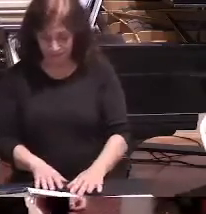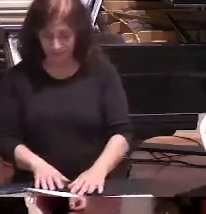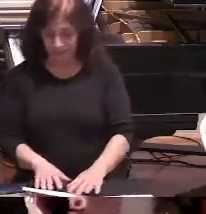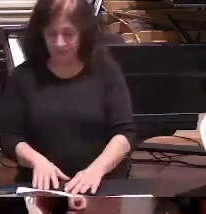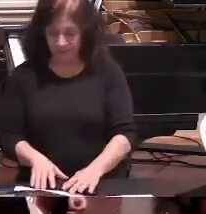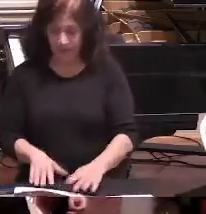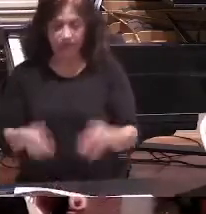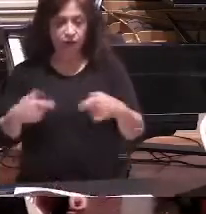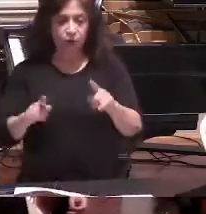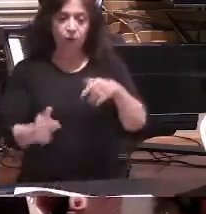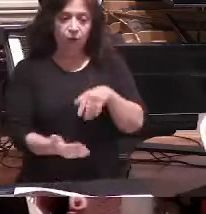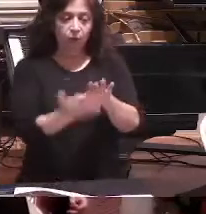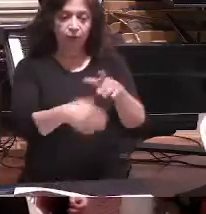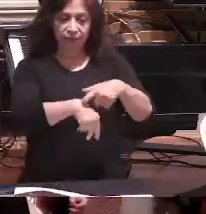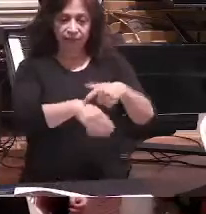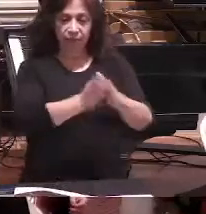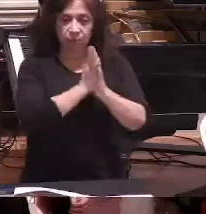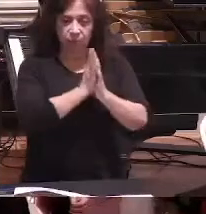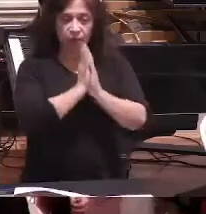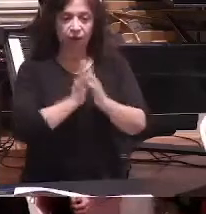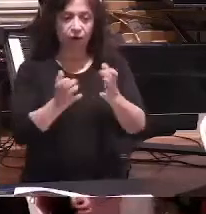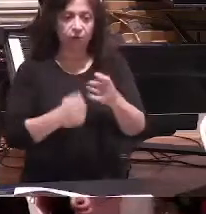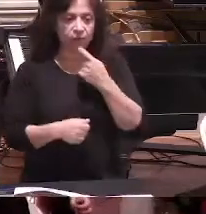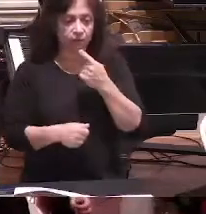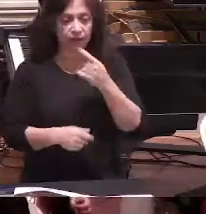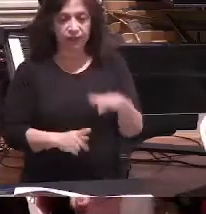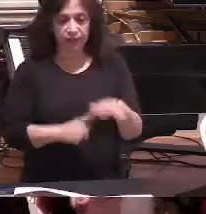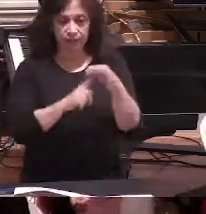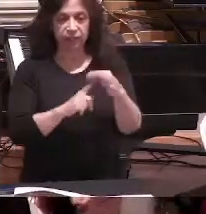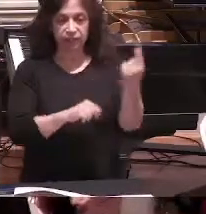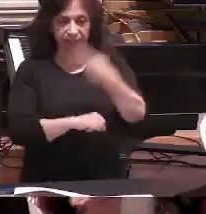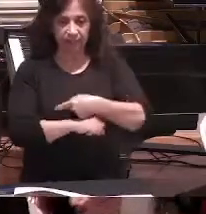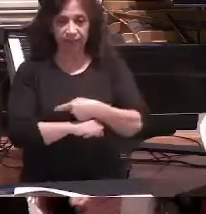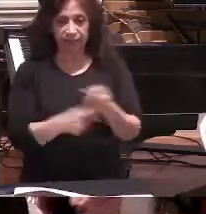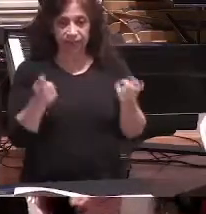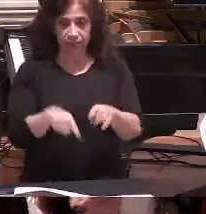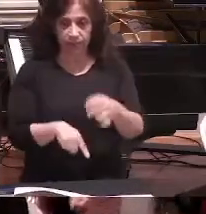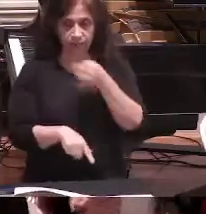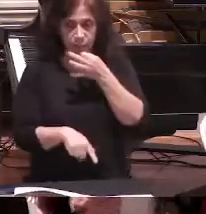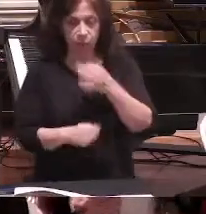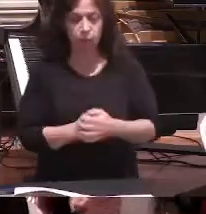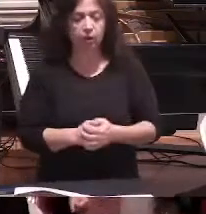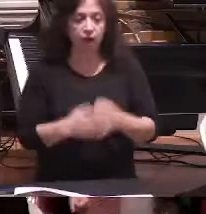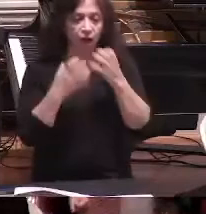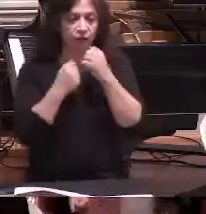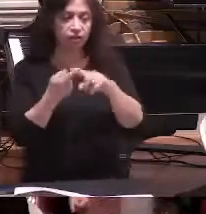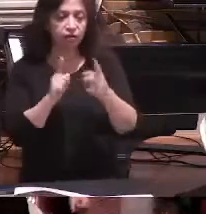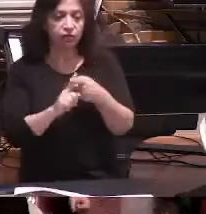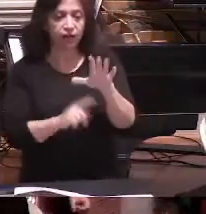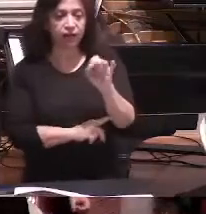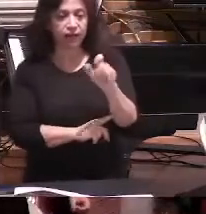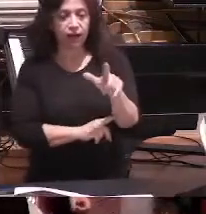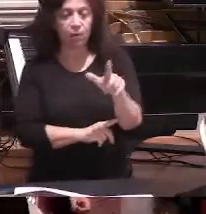As we approach this time of prayer, I would like to mention a special day that is coming up. Our dear friend Carol